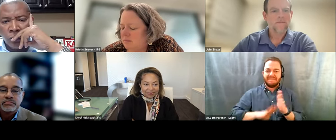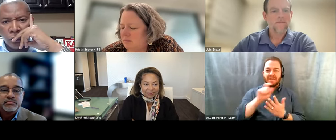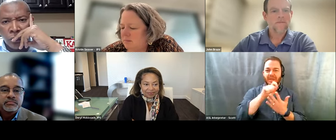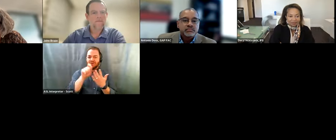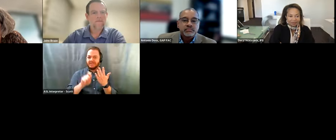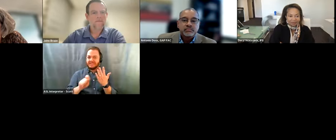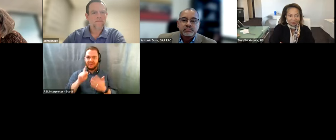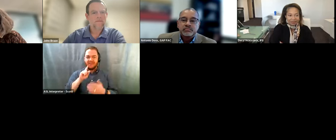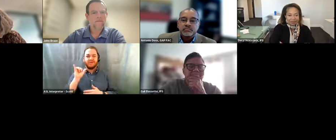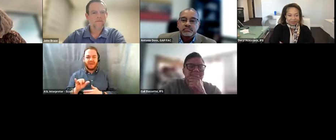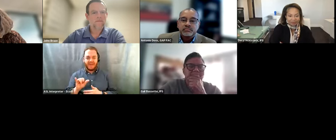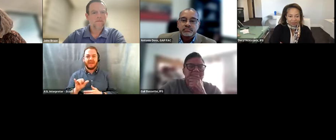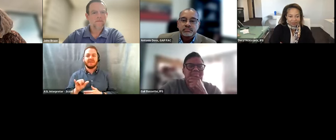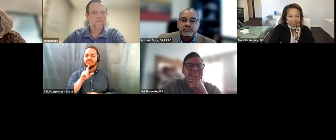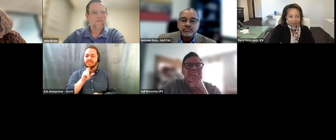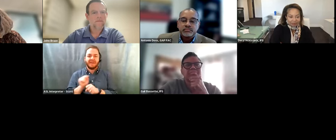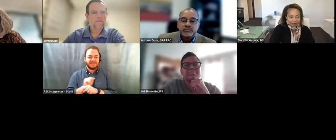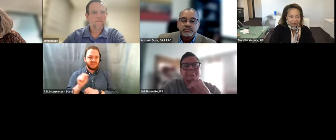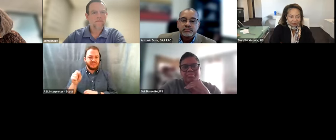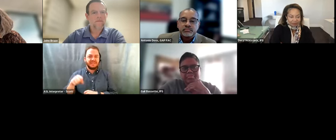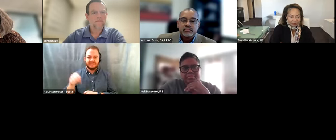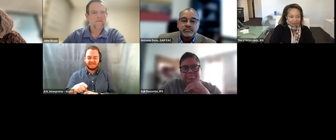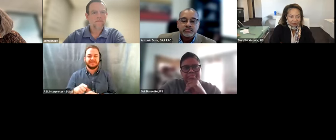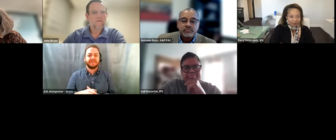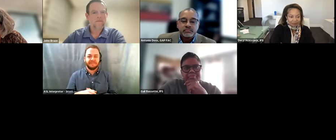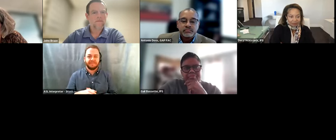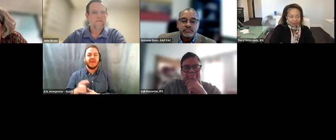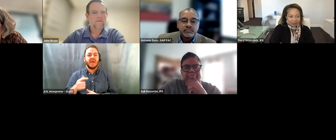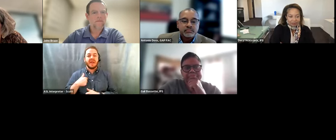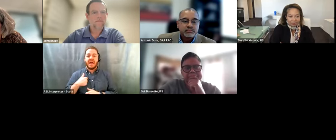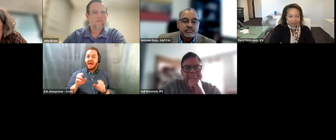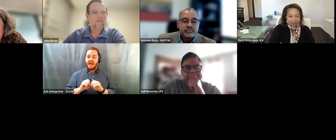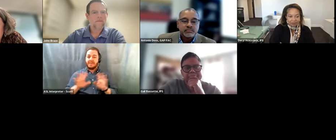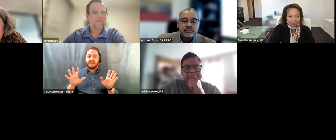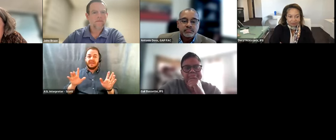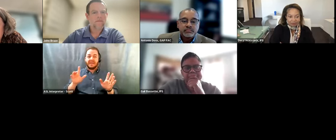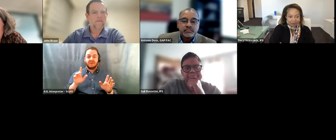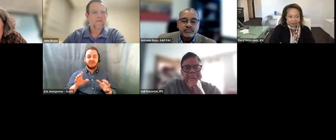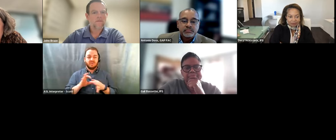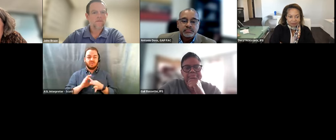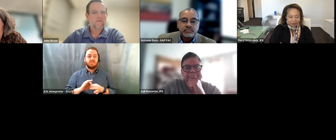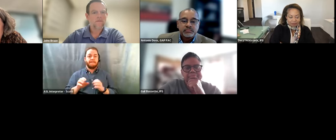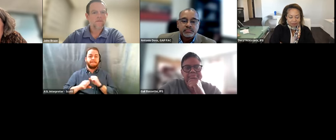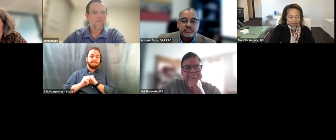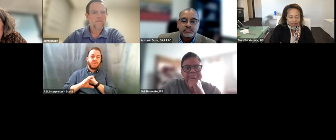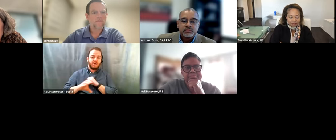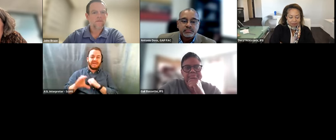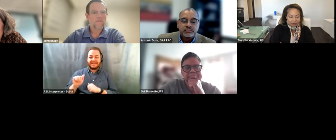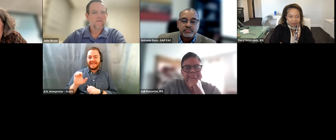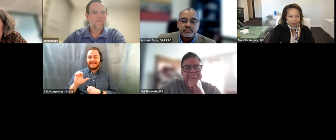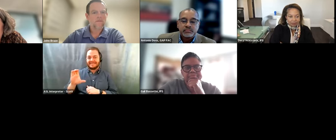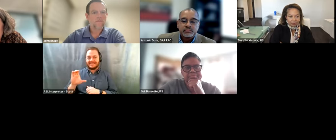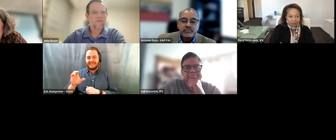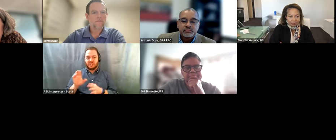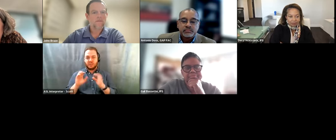that, but absolutely. And I'm crystal clear in our marketing that, you know, AEC Unites is really about